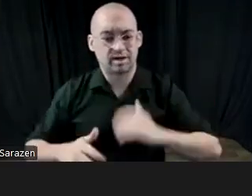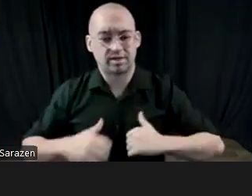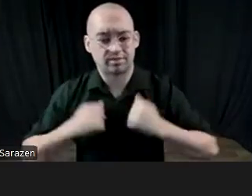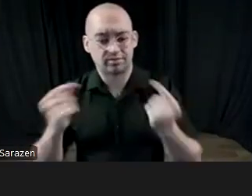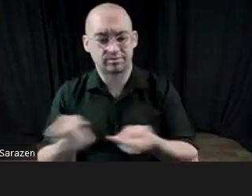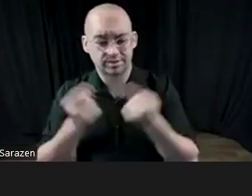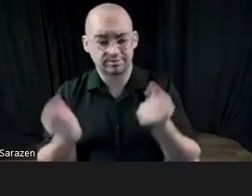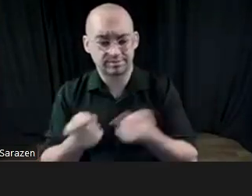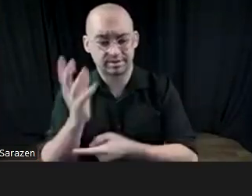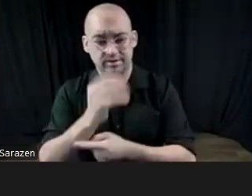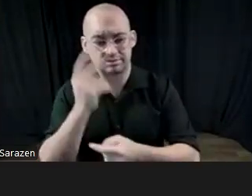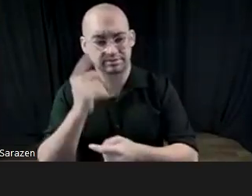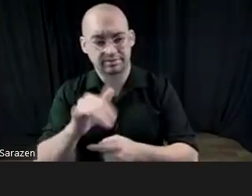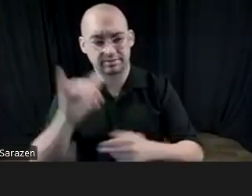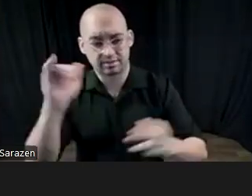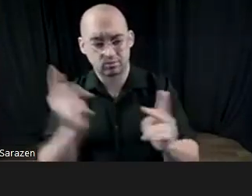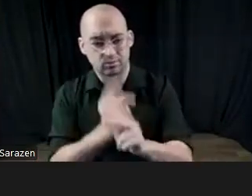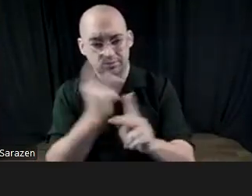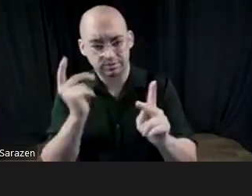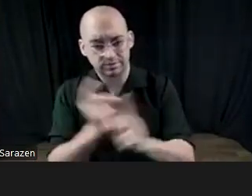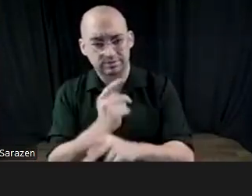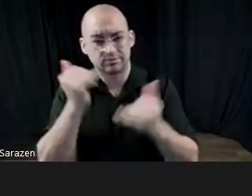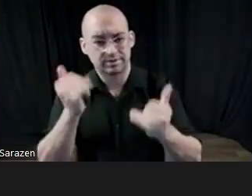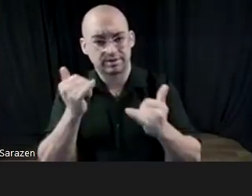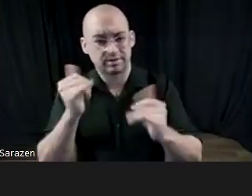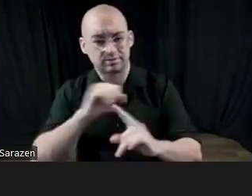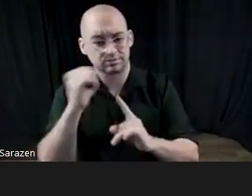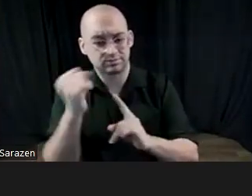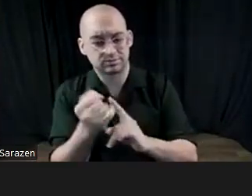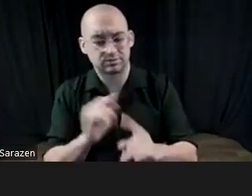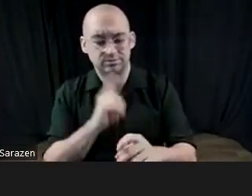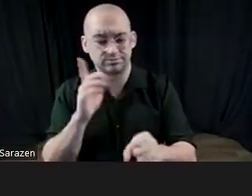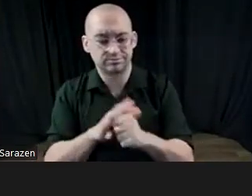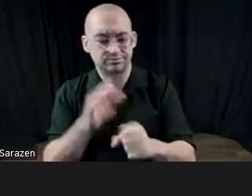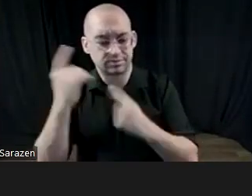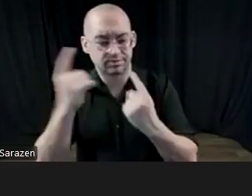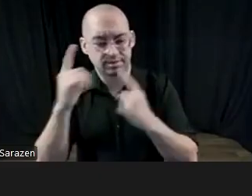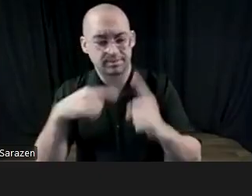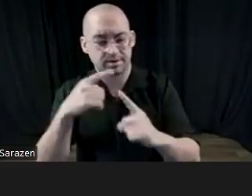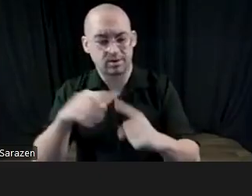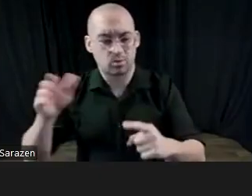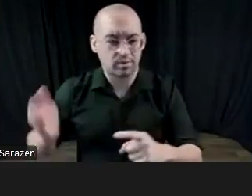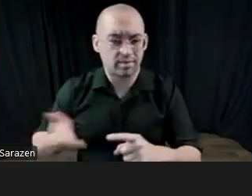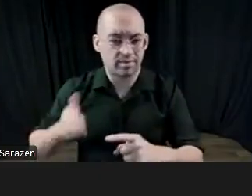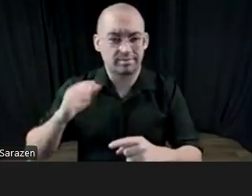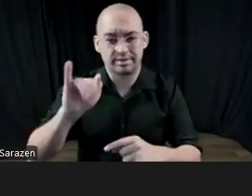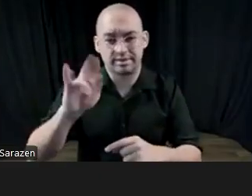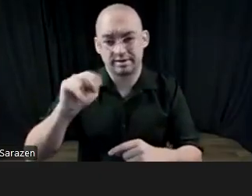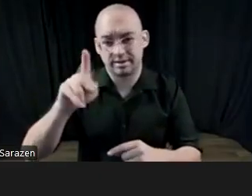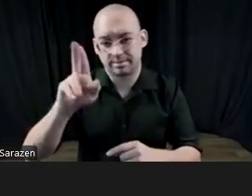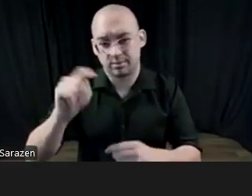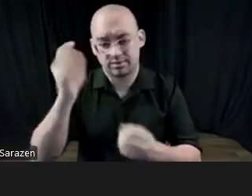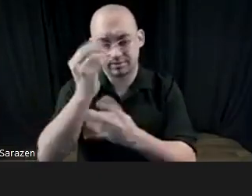seeing that exacerbated in the current climate. So we are definitely thinking about and would welcome input on how